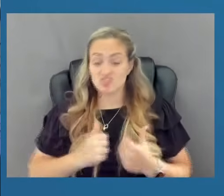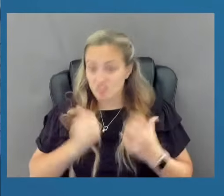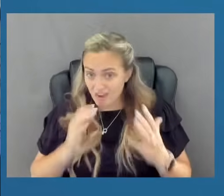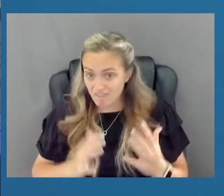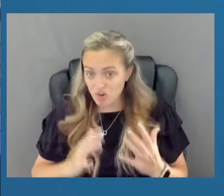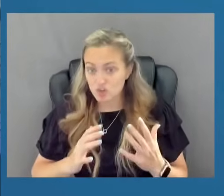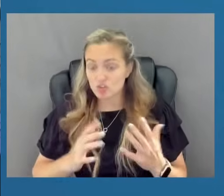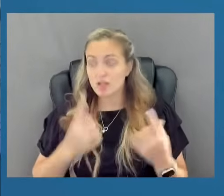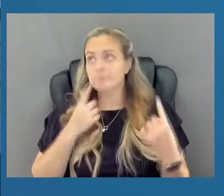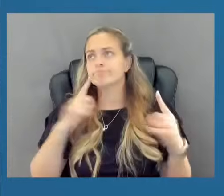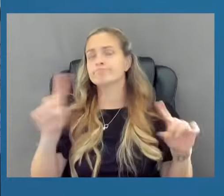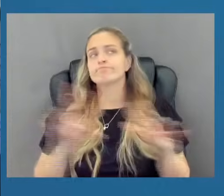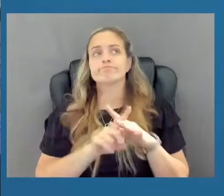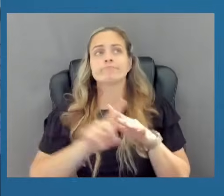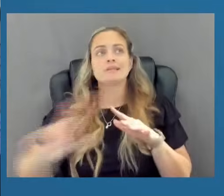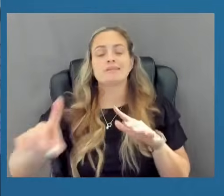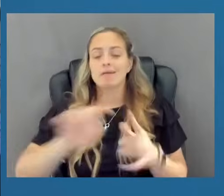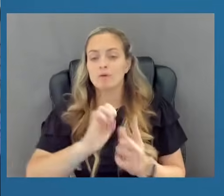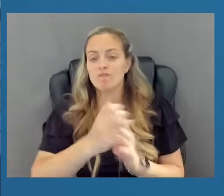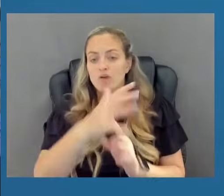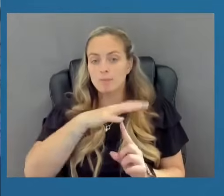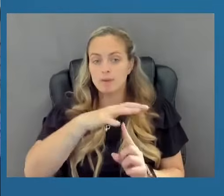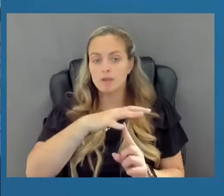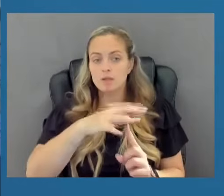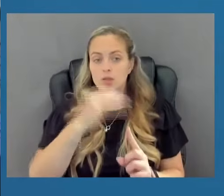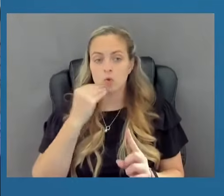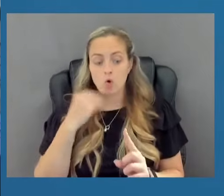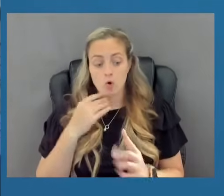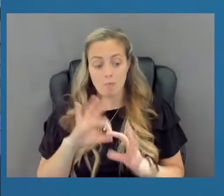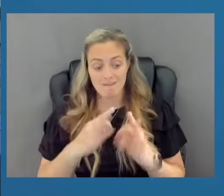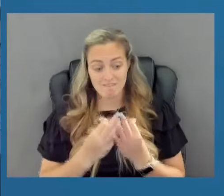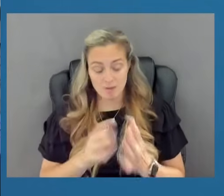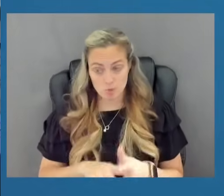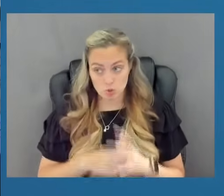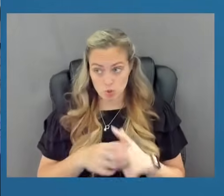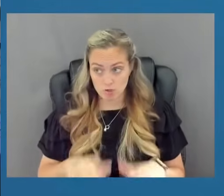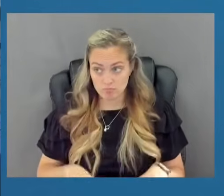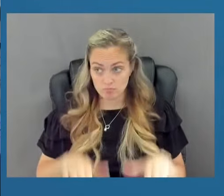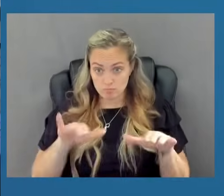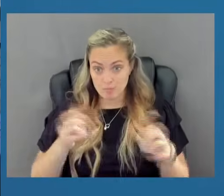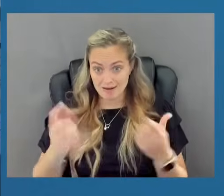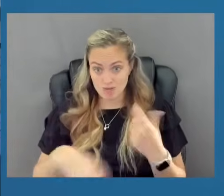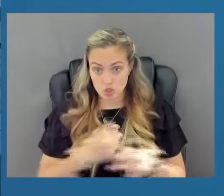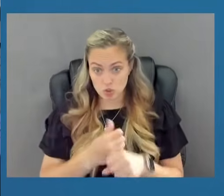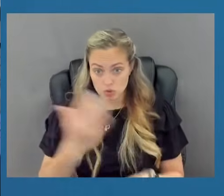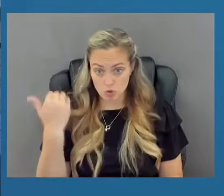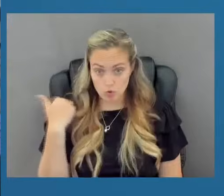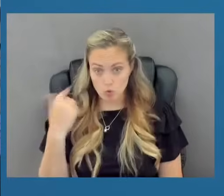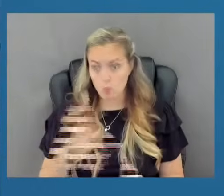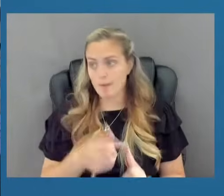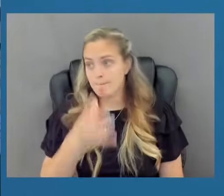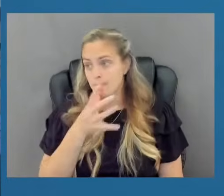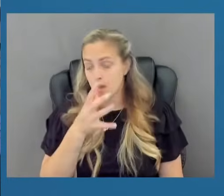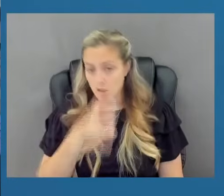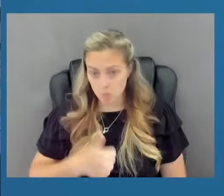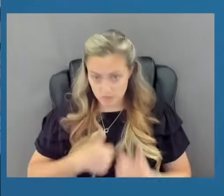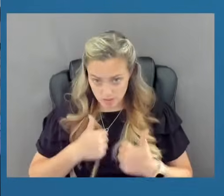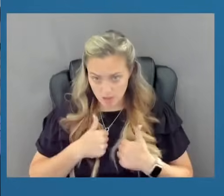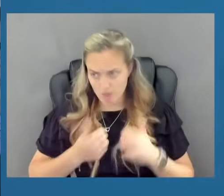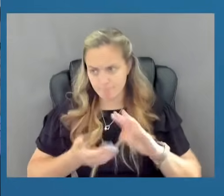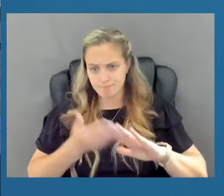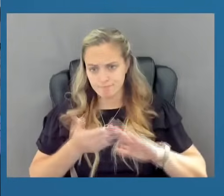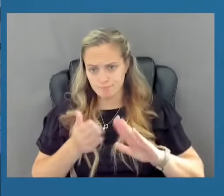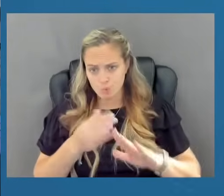that environment, like the home that my family started years ago while my mother was alive. She ran this.